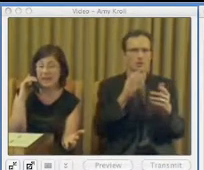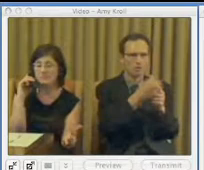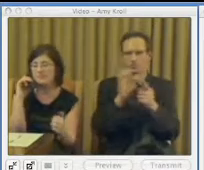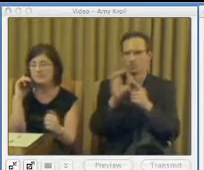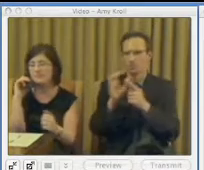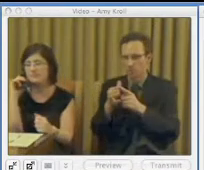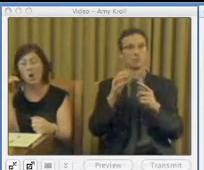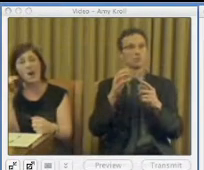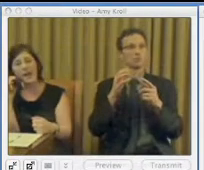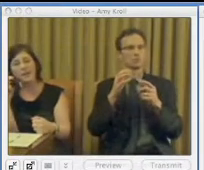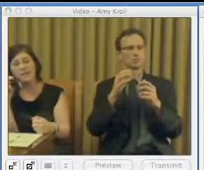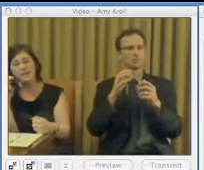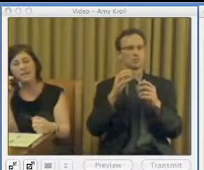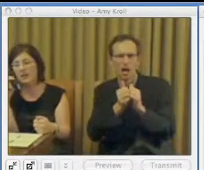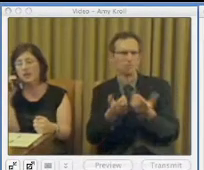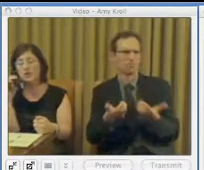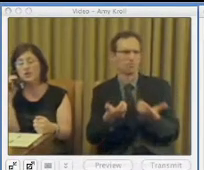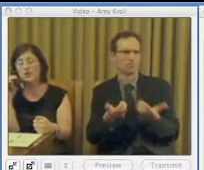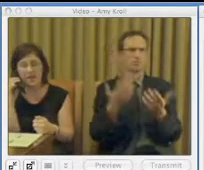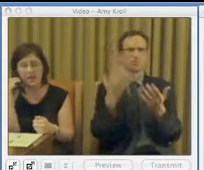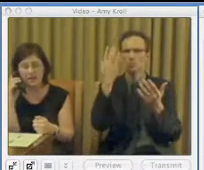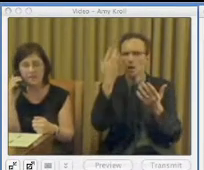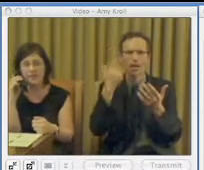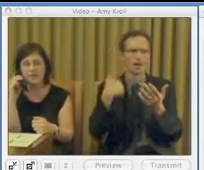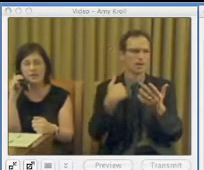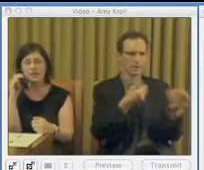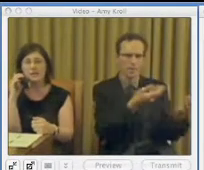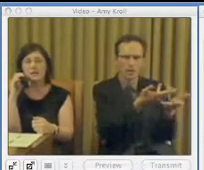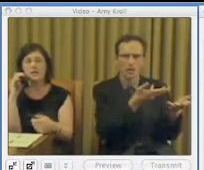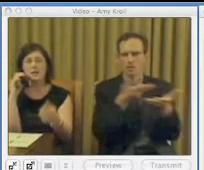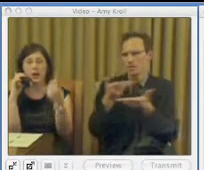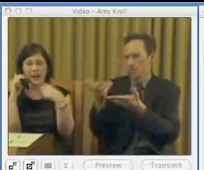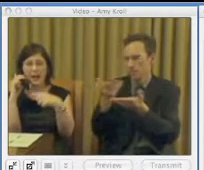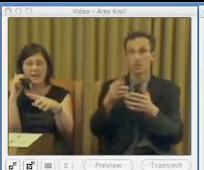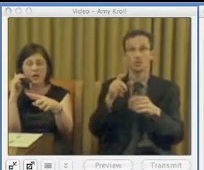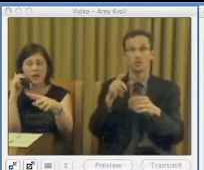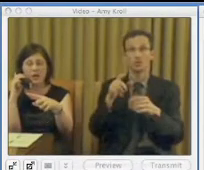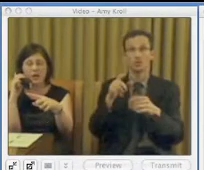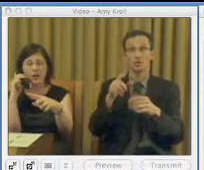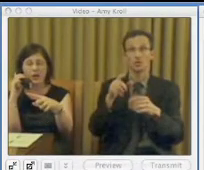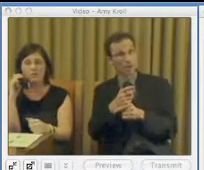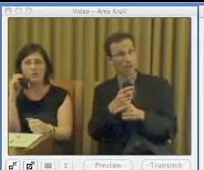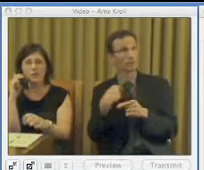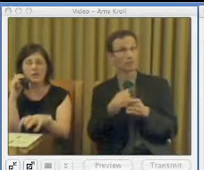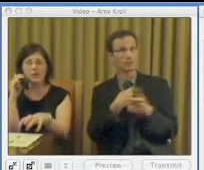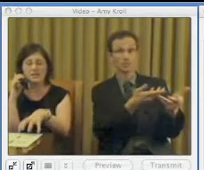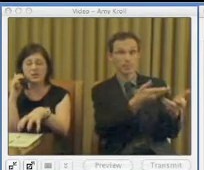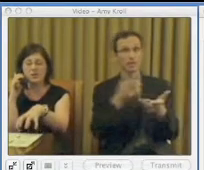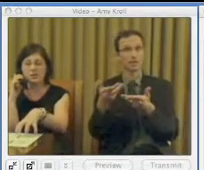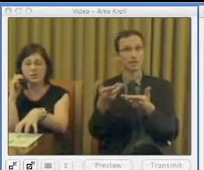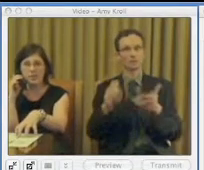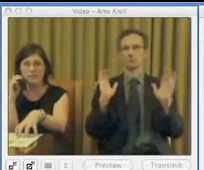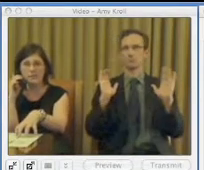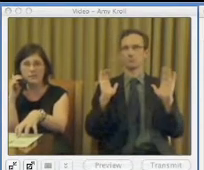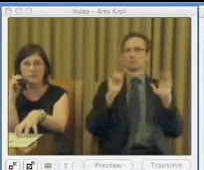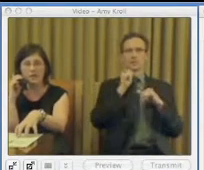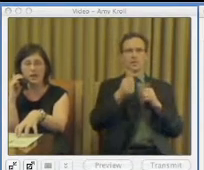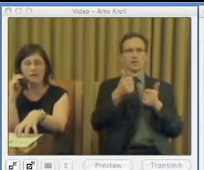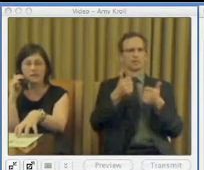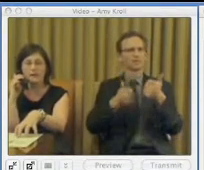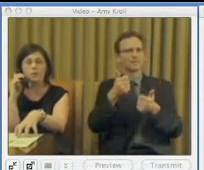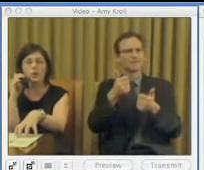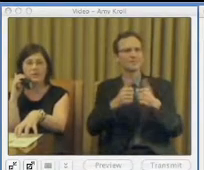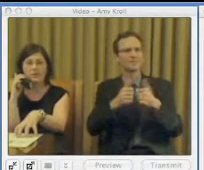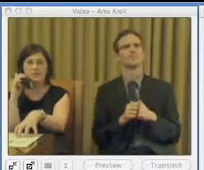When do we mediate? Why do we mediate? And should we mediate? Going back to that question of what it is